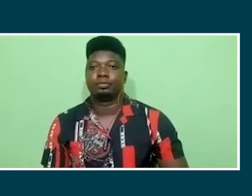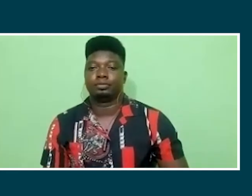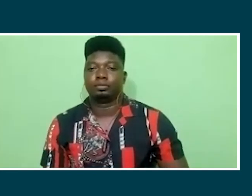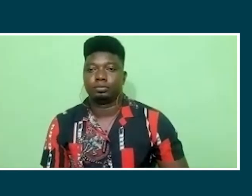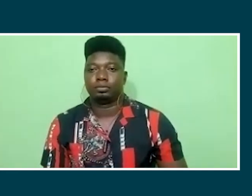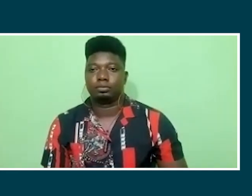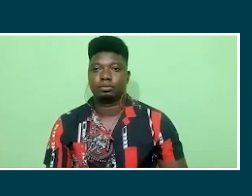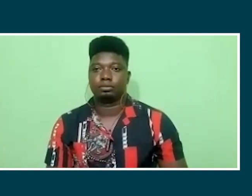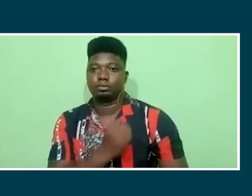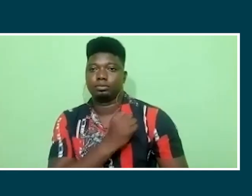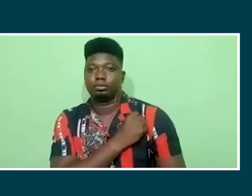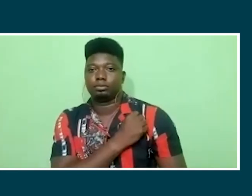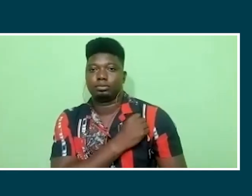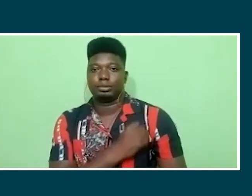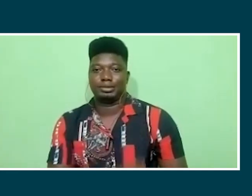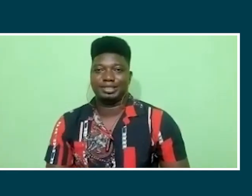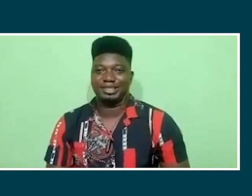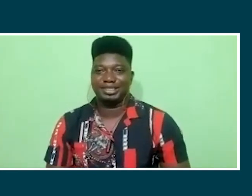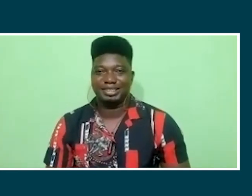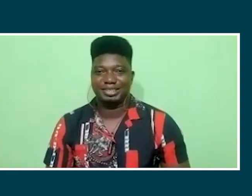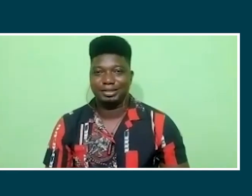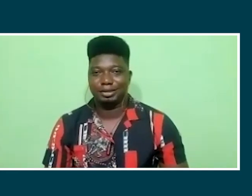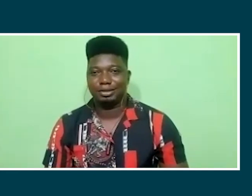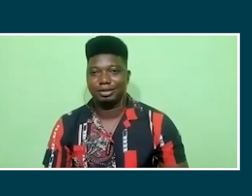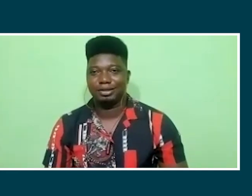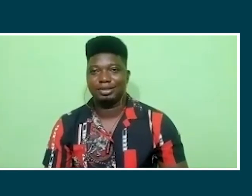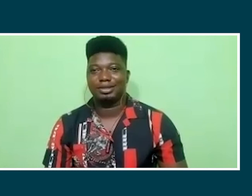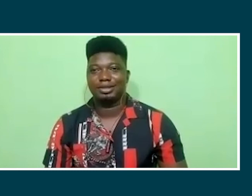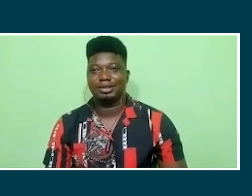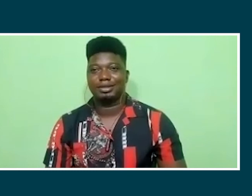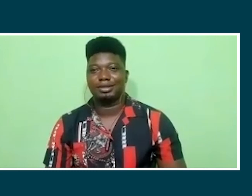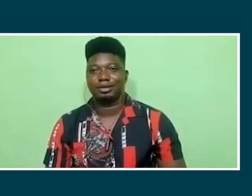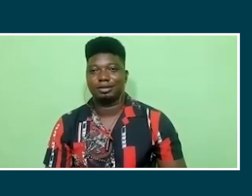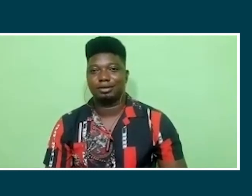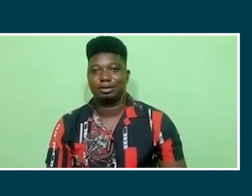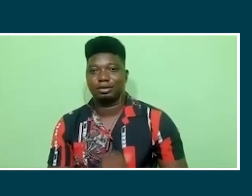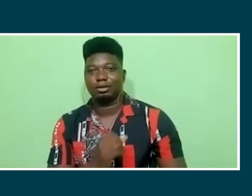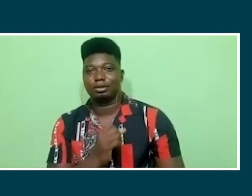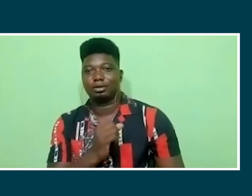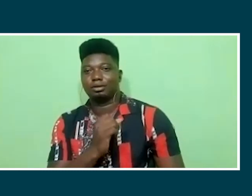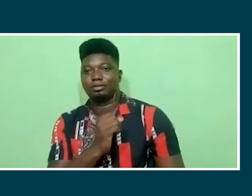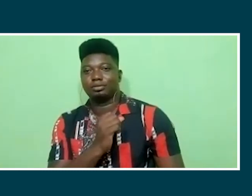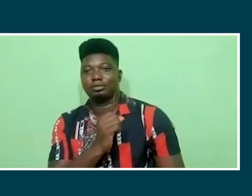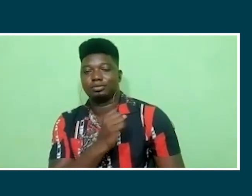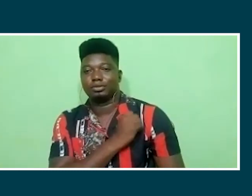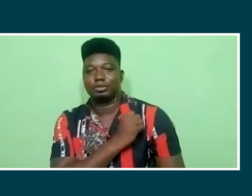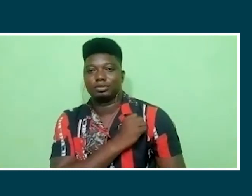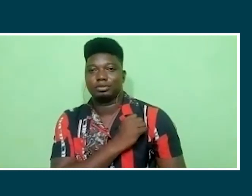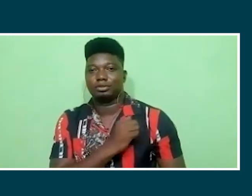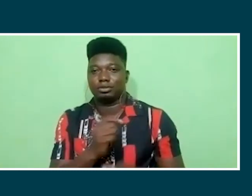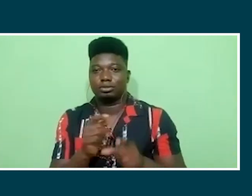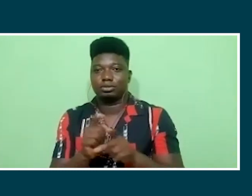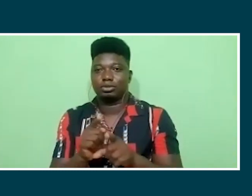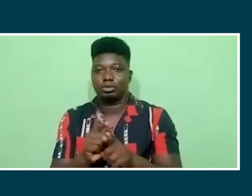Stephen, what did you think? Anything that came out? Stephen is also a social justice worker and